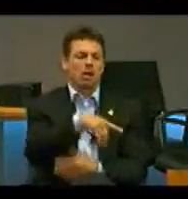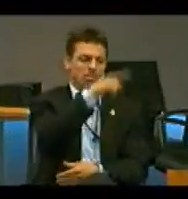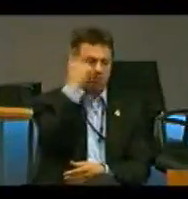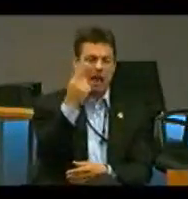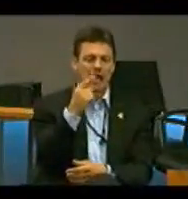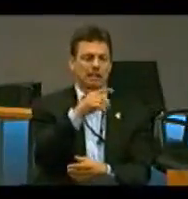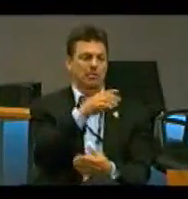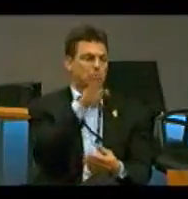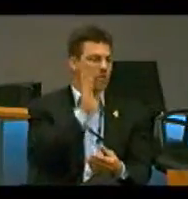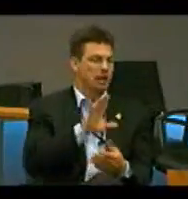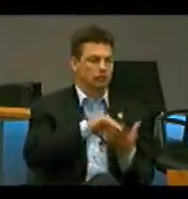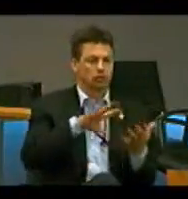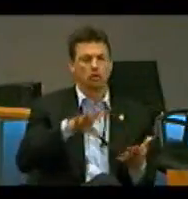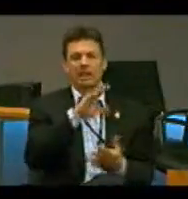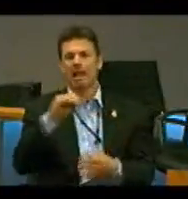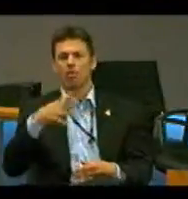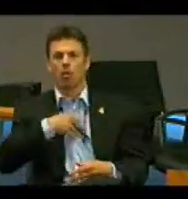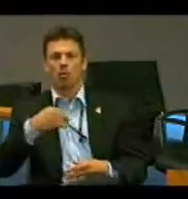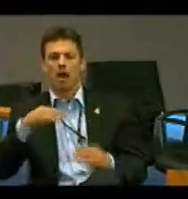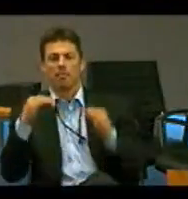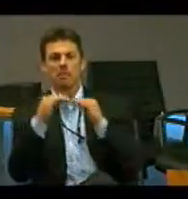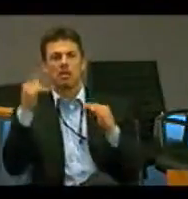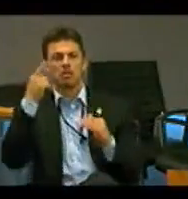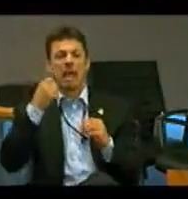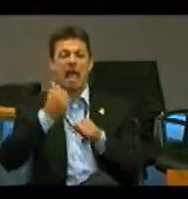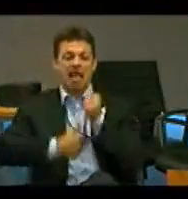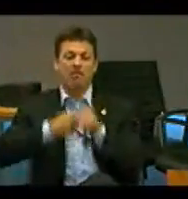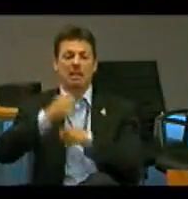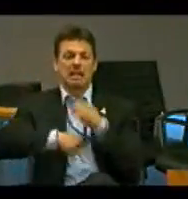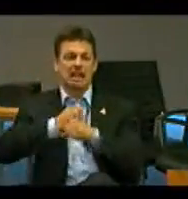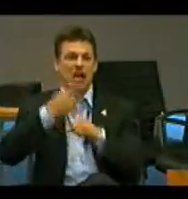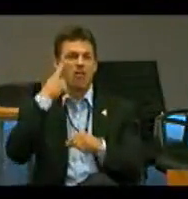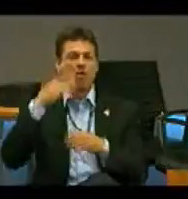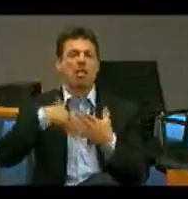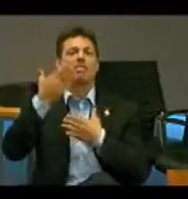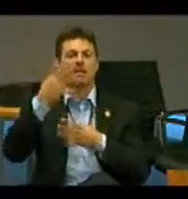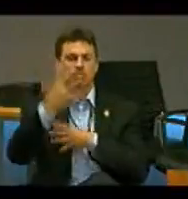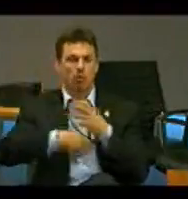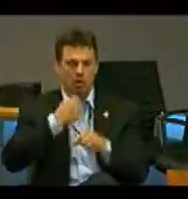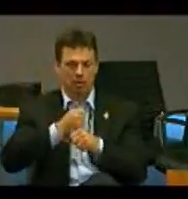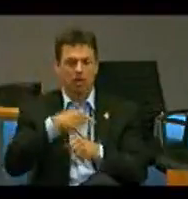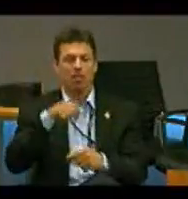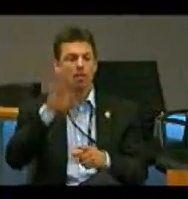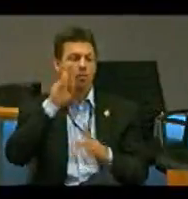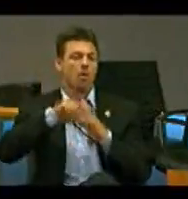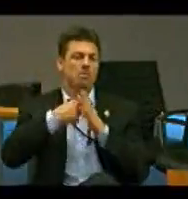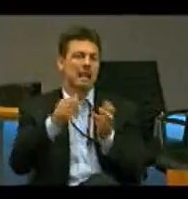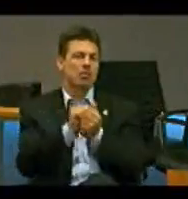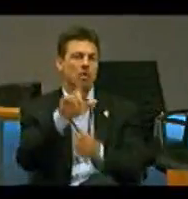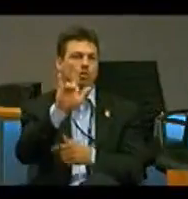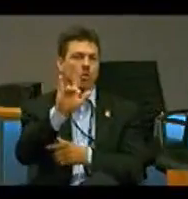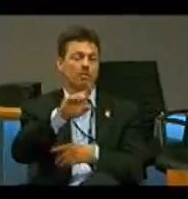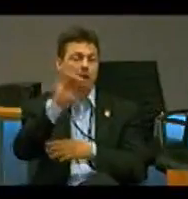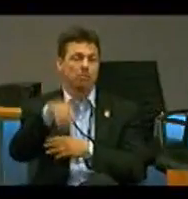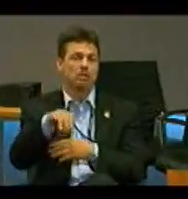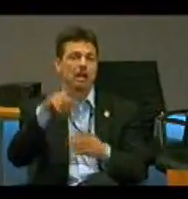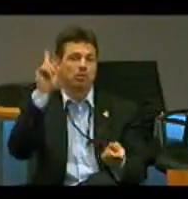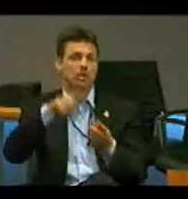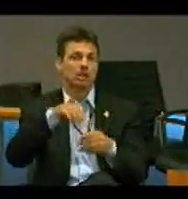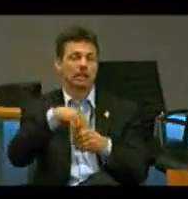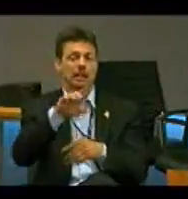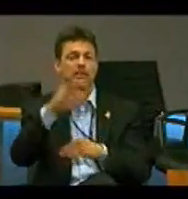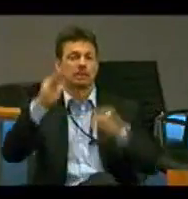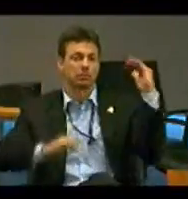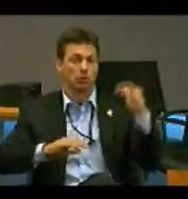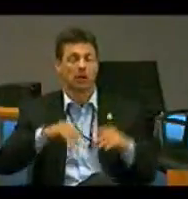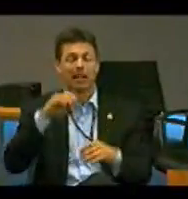their white peers every year for the next 4 years. This will begin with a 25% reduction in